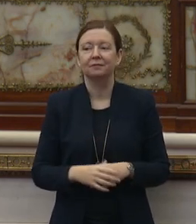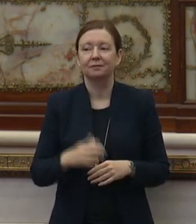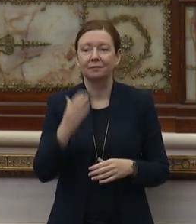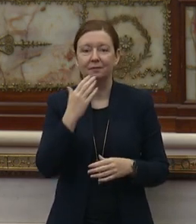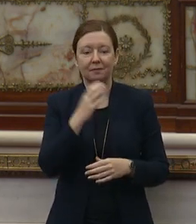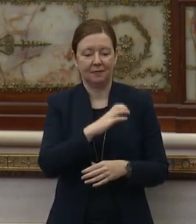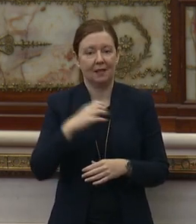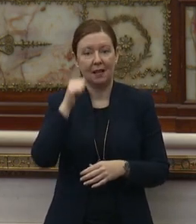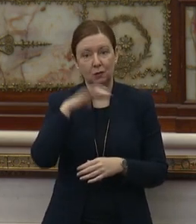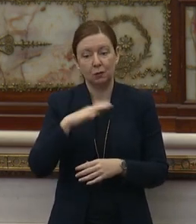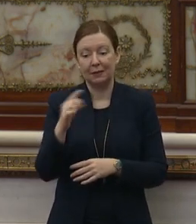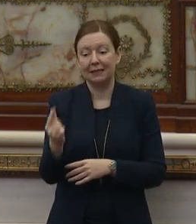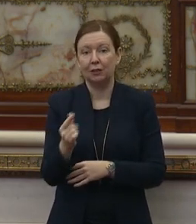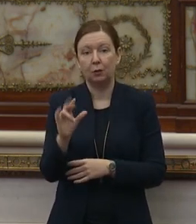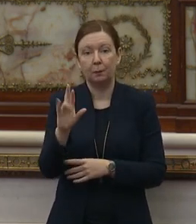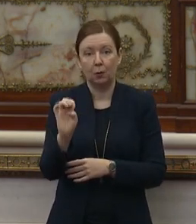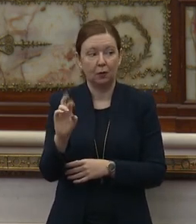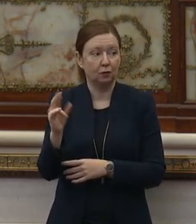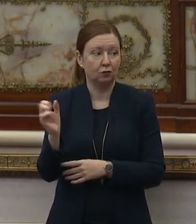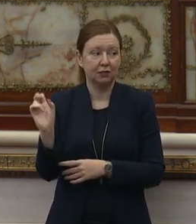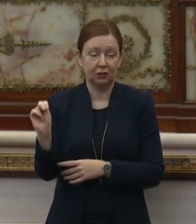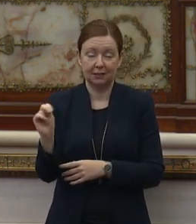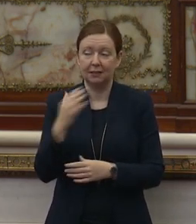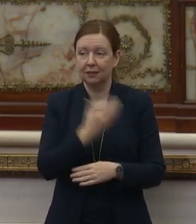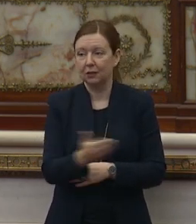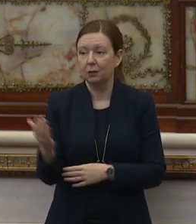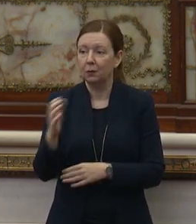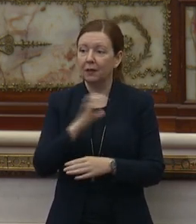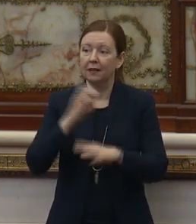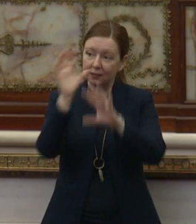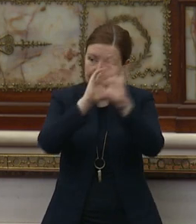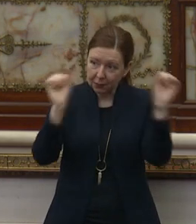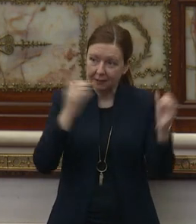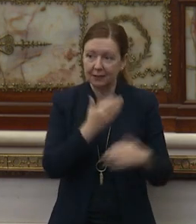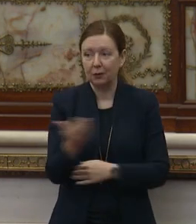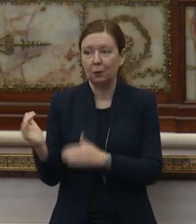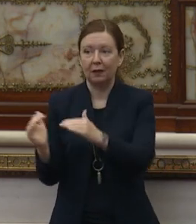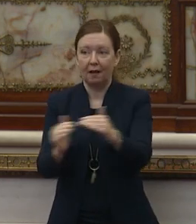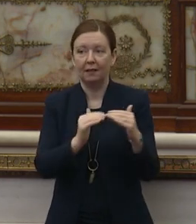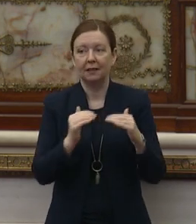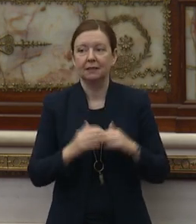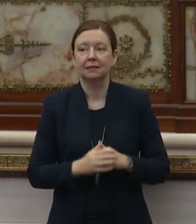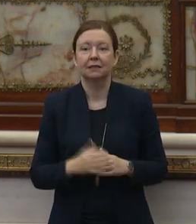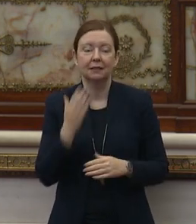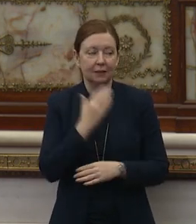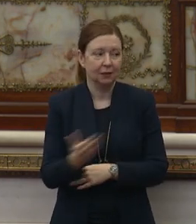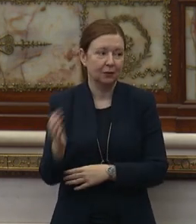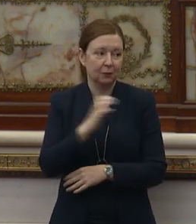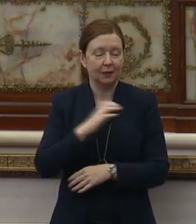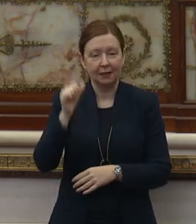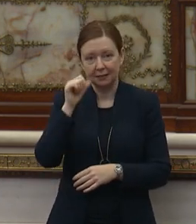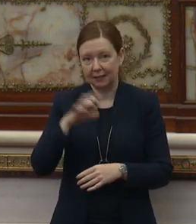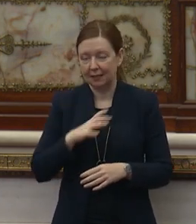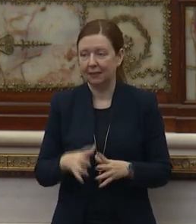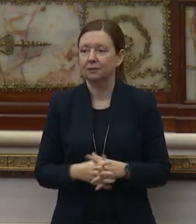Gilmore Richardson. Good morning, Council President. Good morning, colleagues. Good morning, Council Lady.